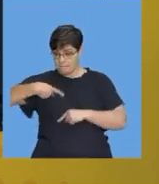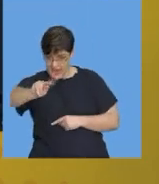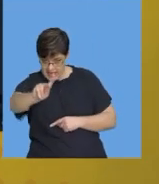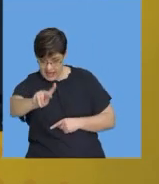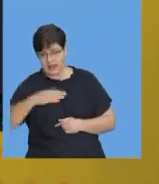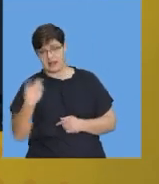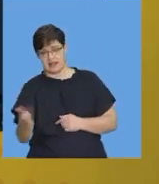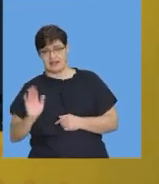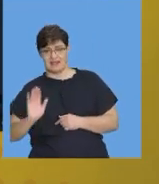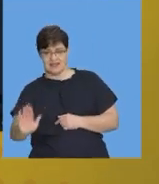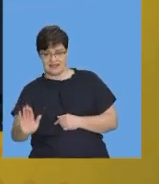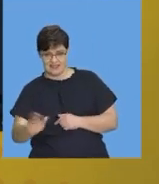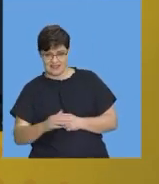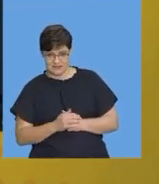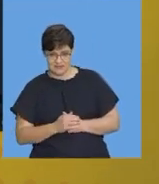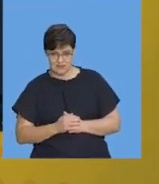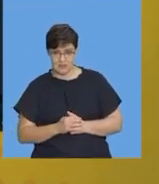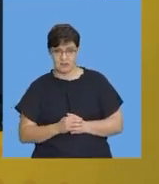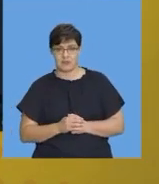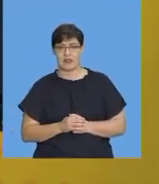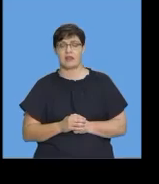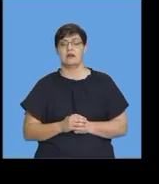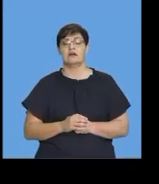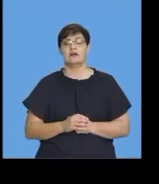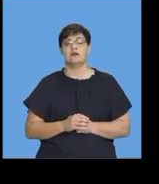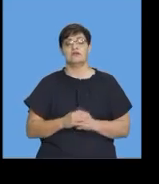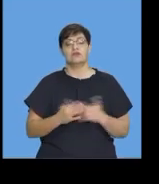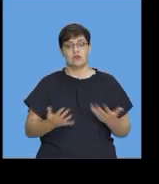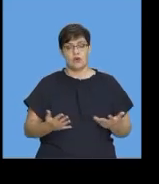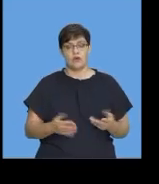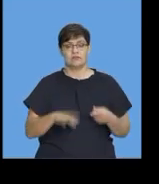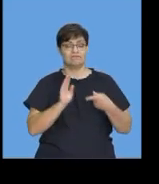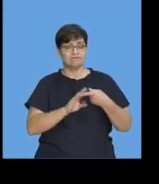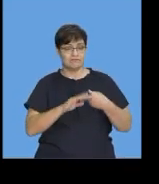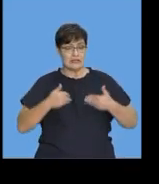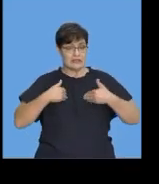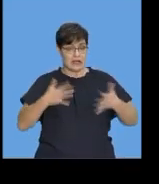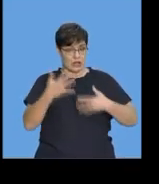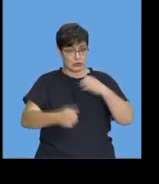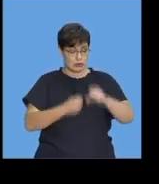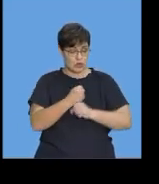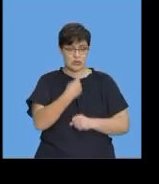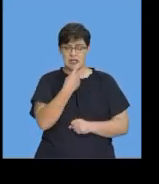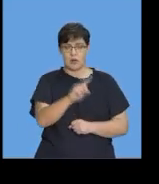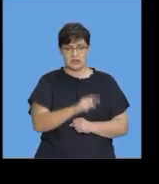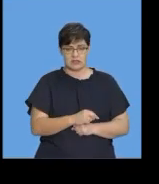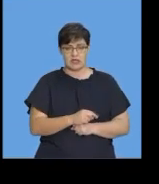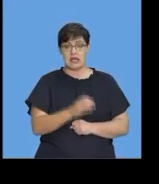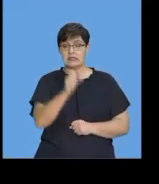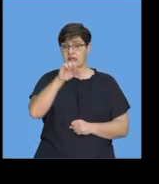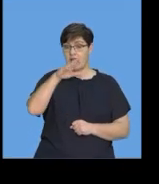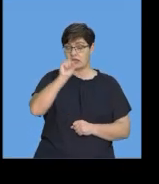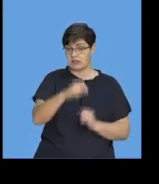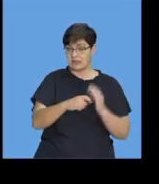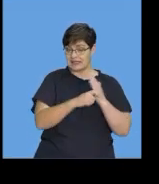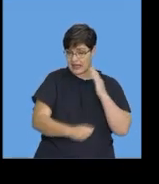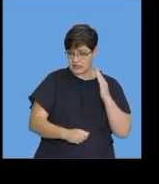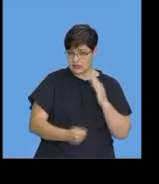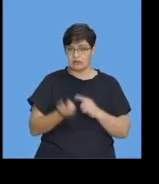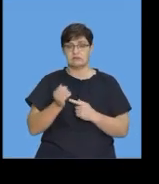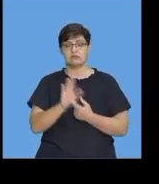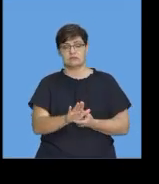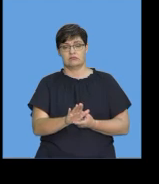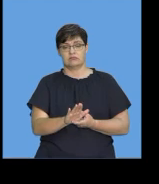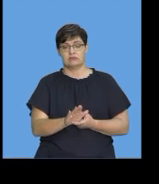go into our question that we have in front of us here. One, so beginning of the year we said SARS income tax appeared